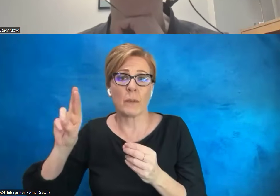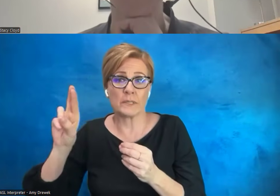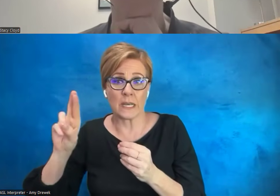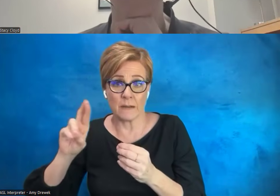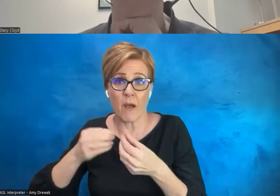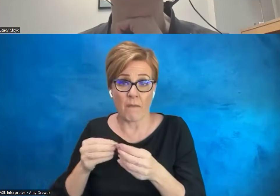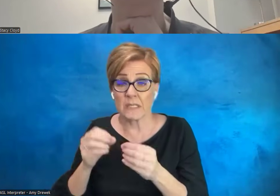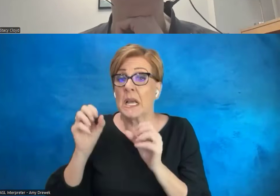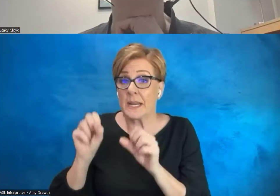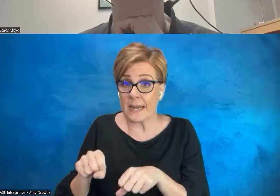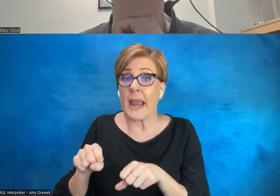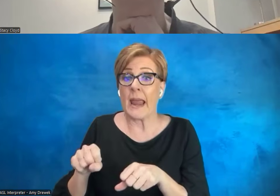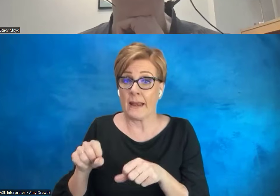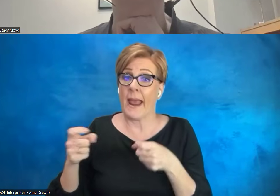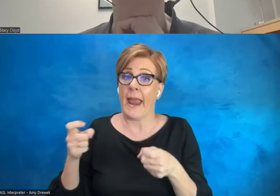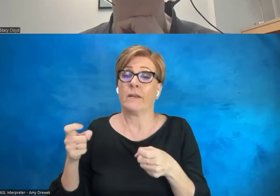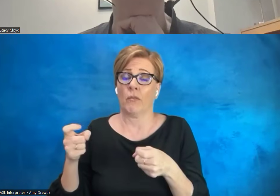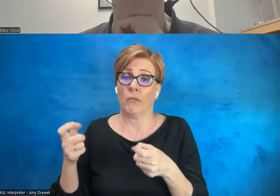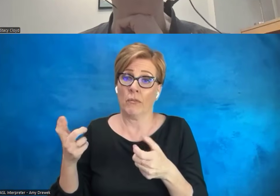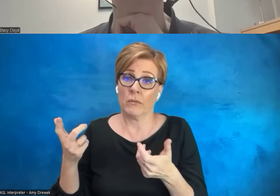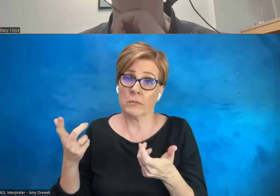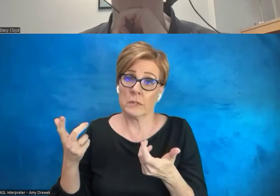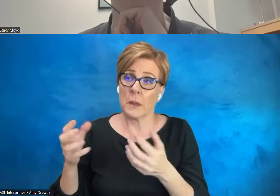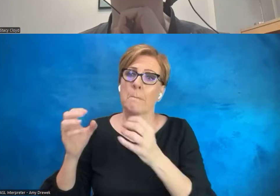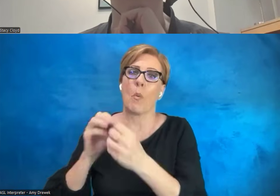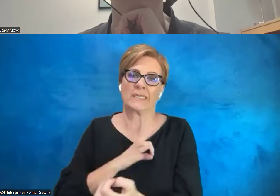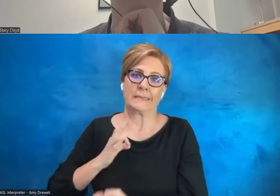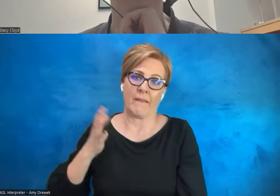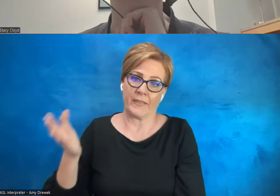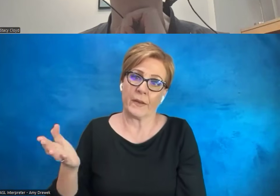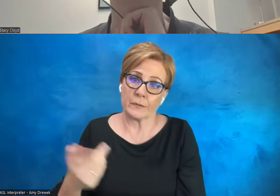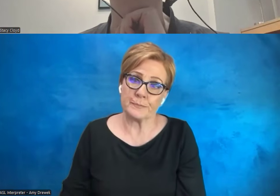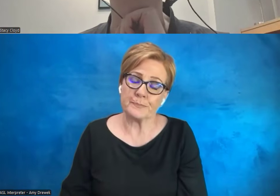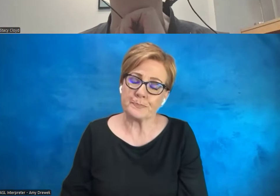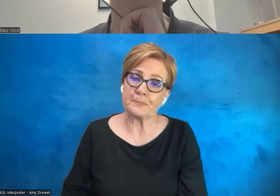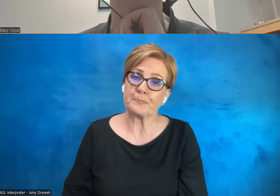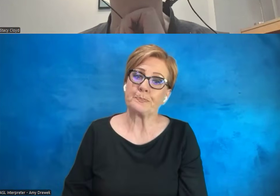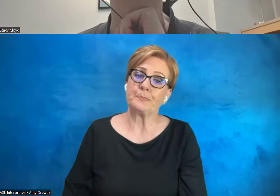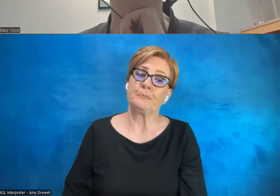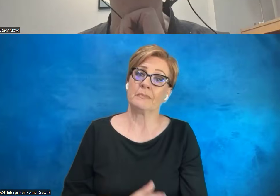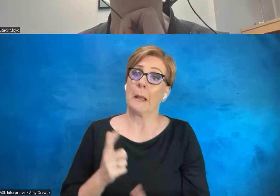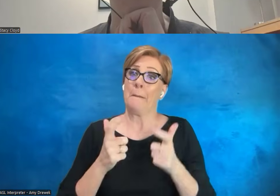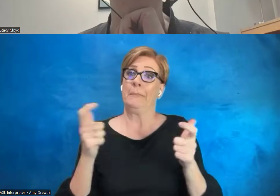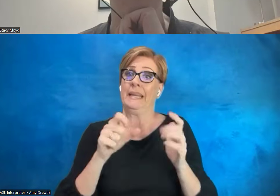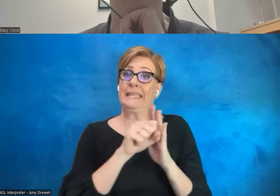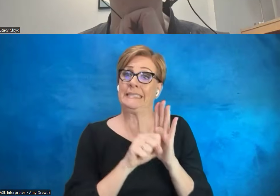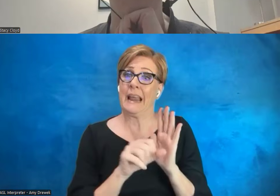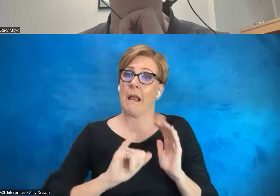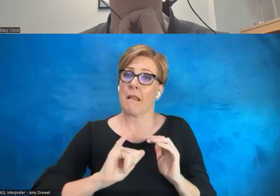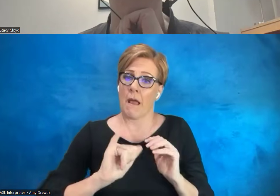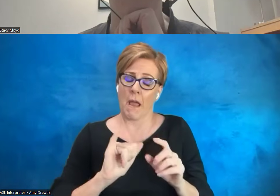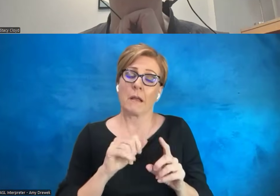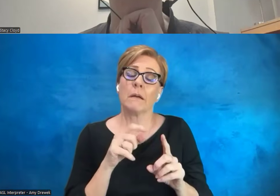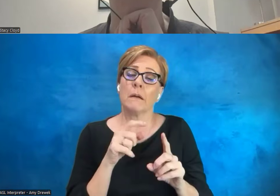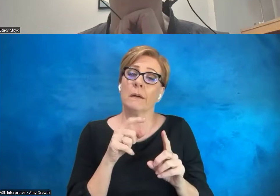less ability. It's just there's more to go around versus in a populous state like Texas or California, there's only 2 senators, over